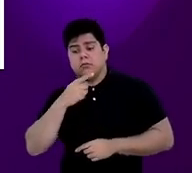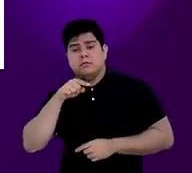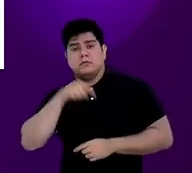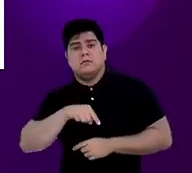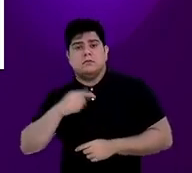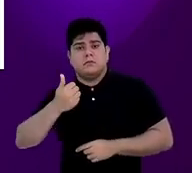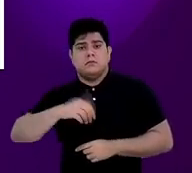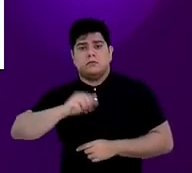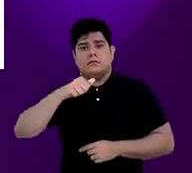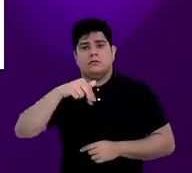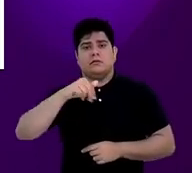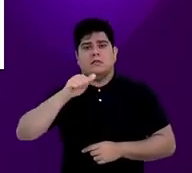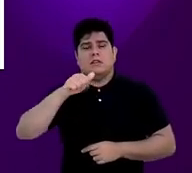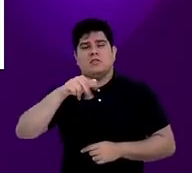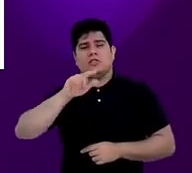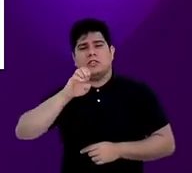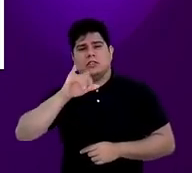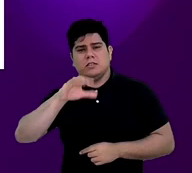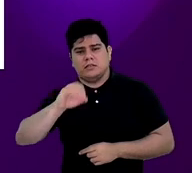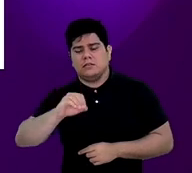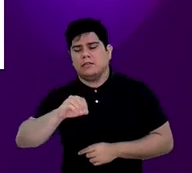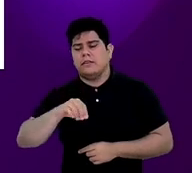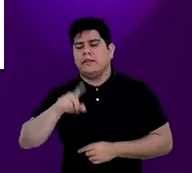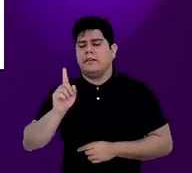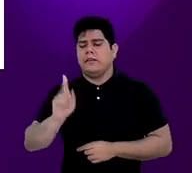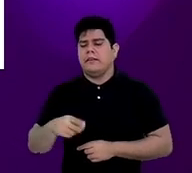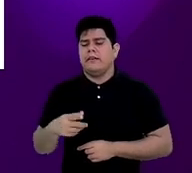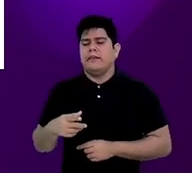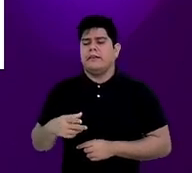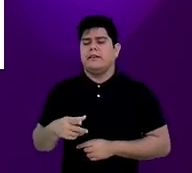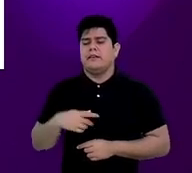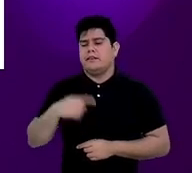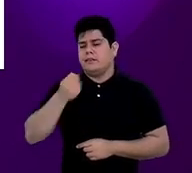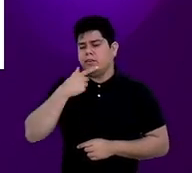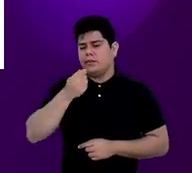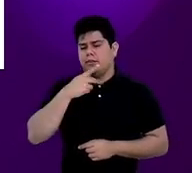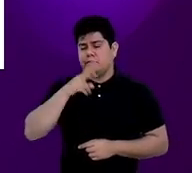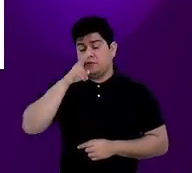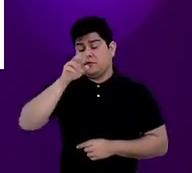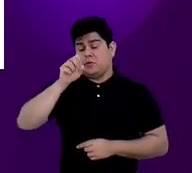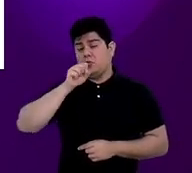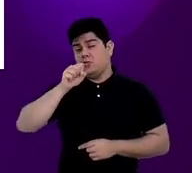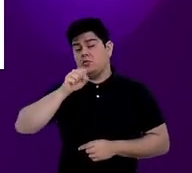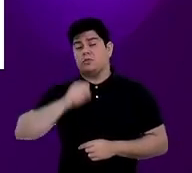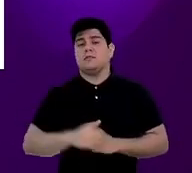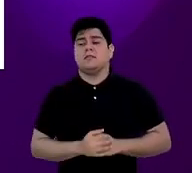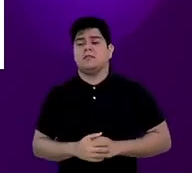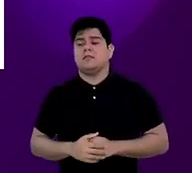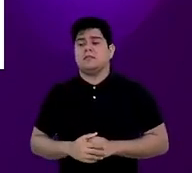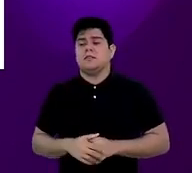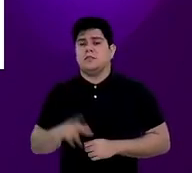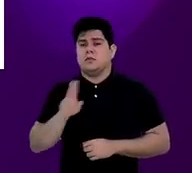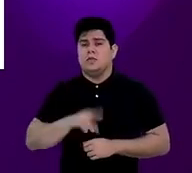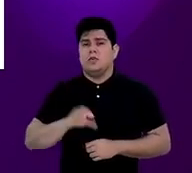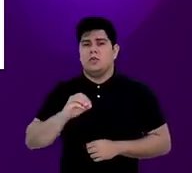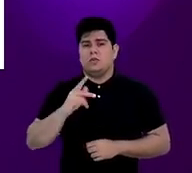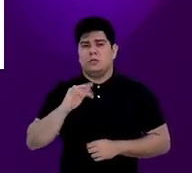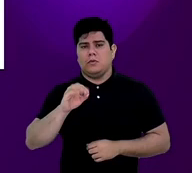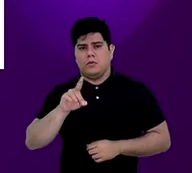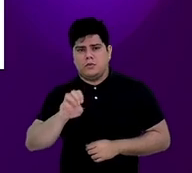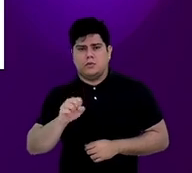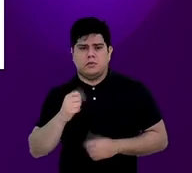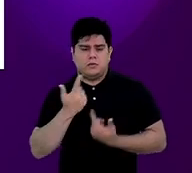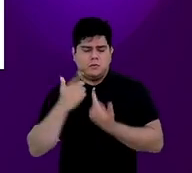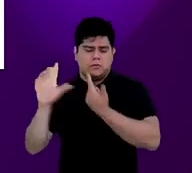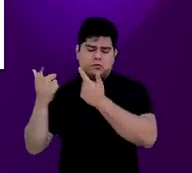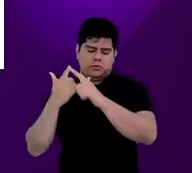and other types of drugs, painkillers like that. So that's